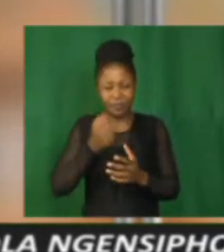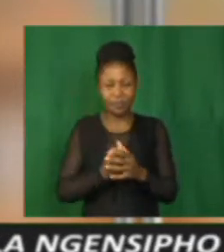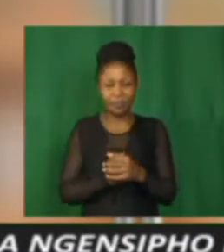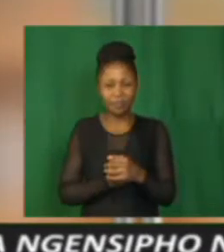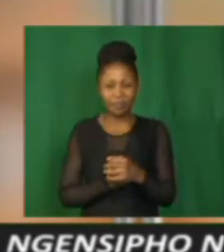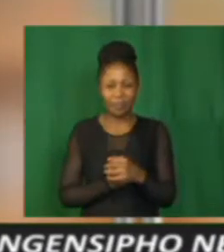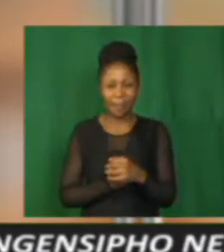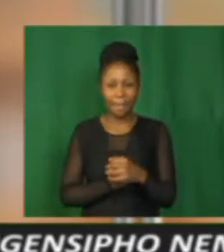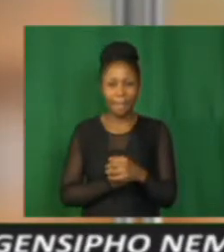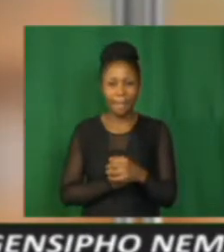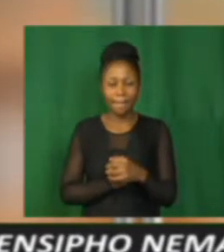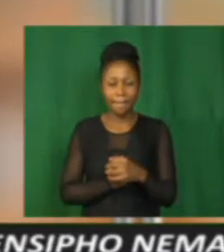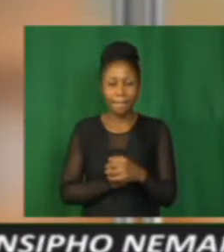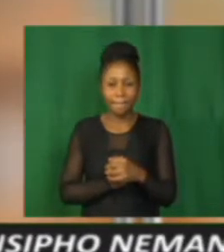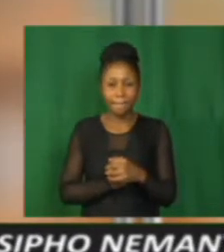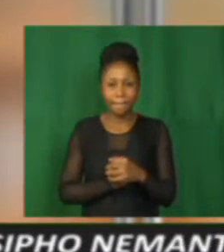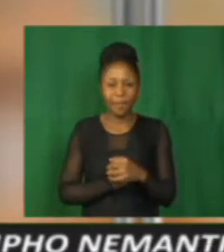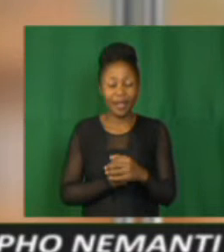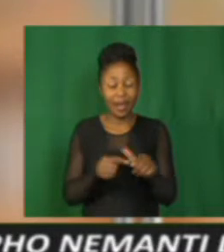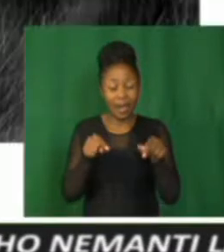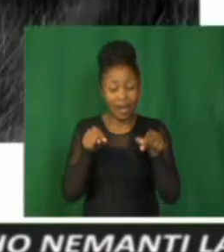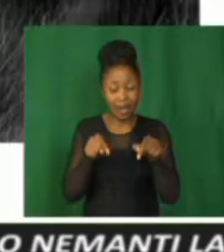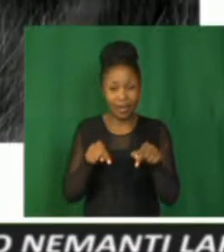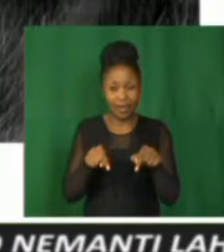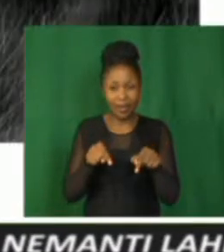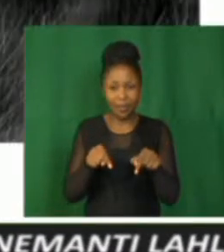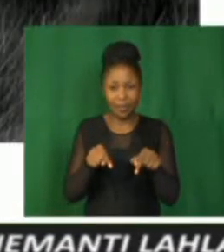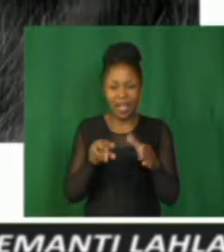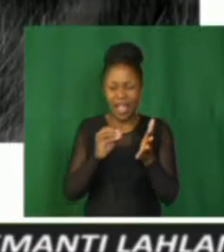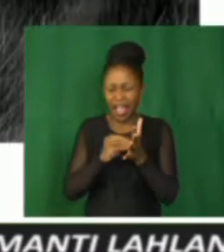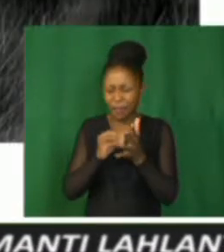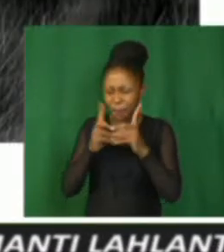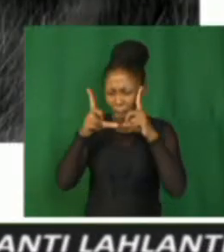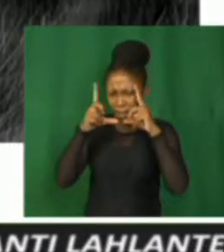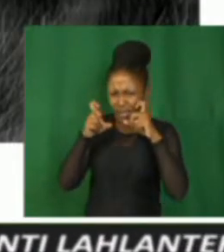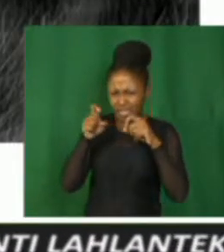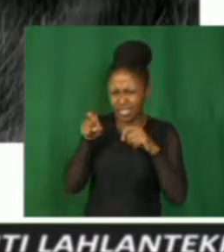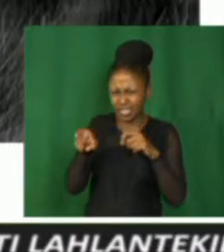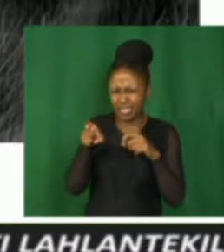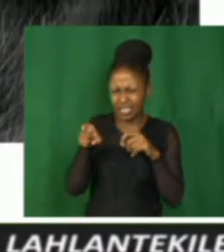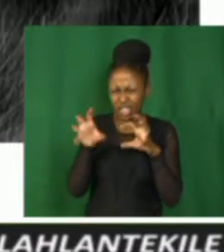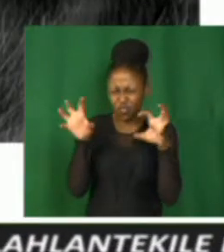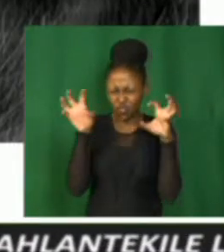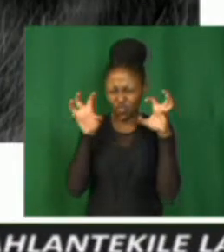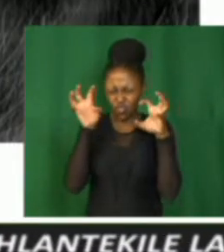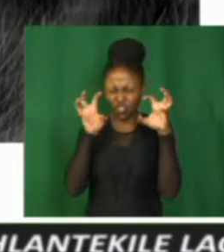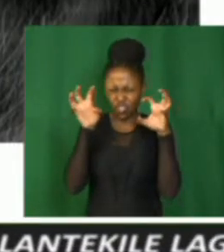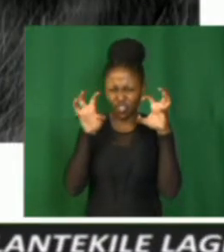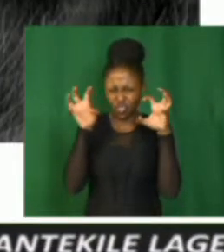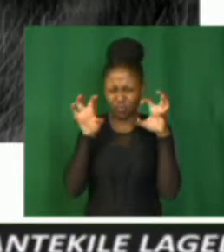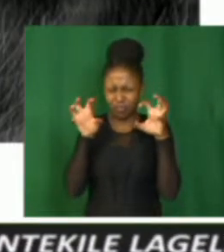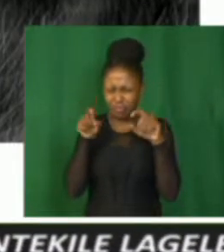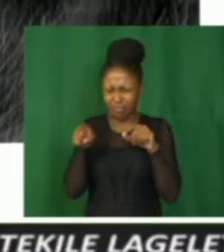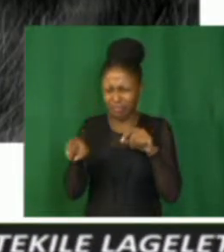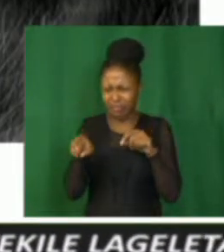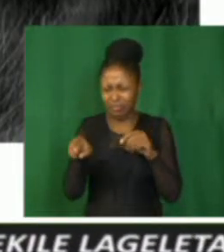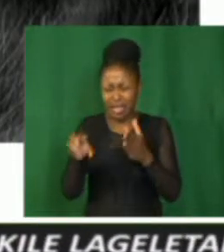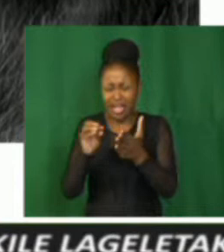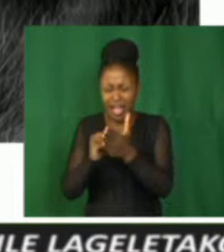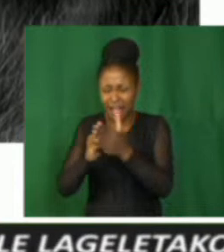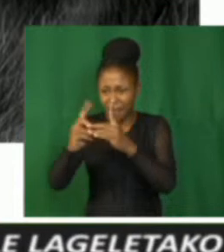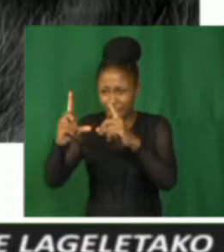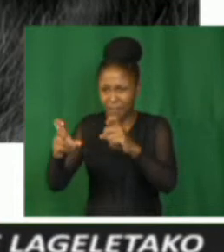Now, in our screens here, there's a picture here. Have you ever seen this picture